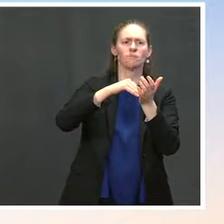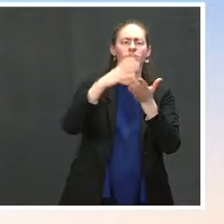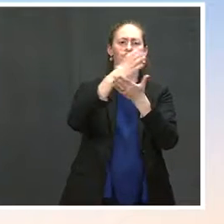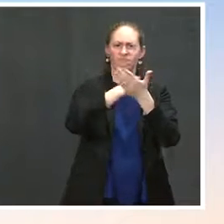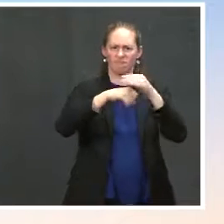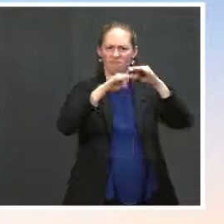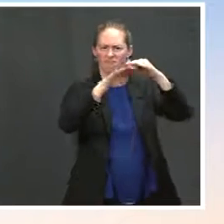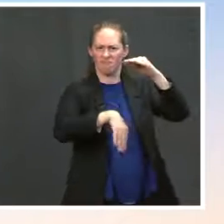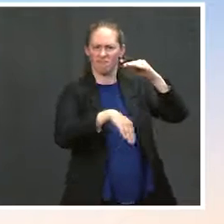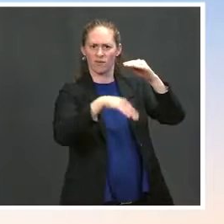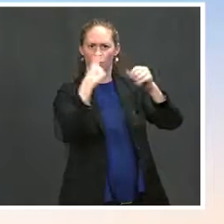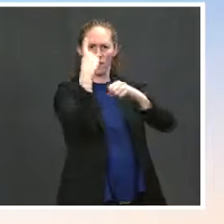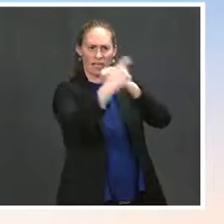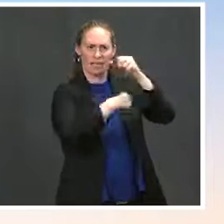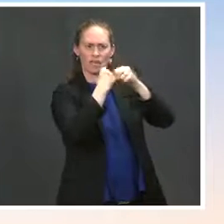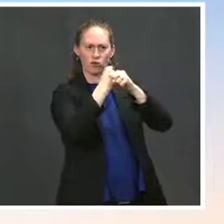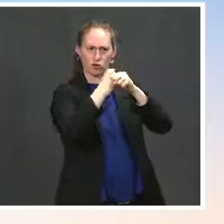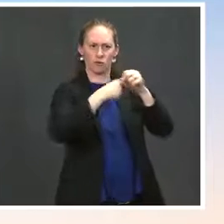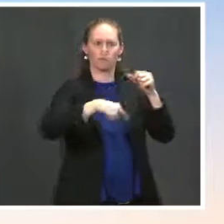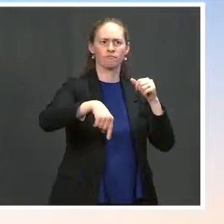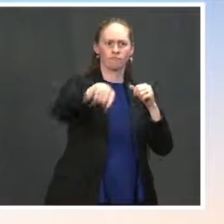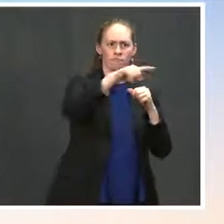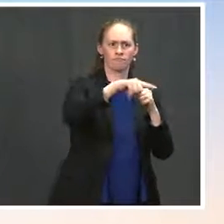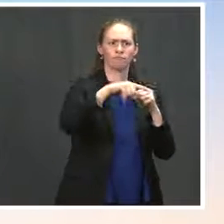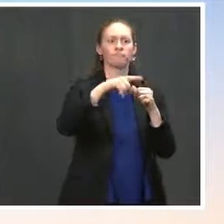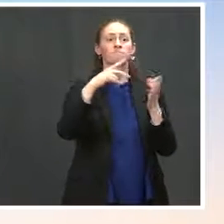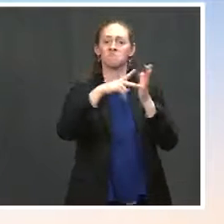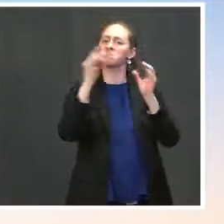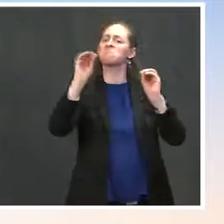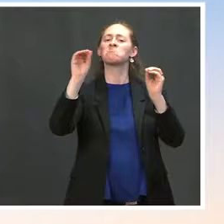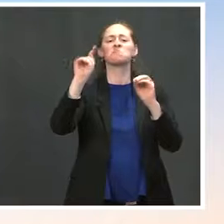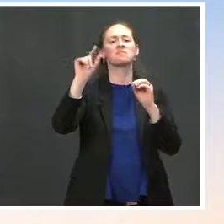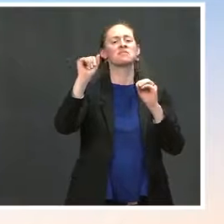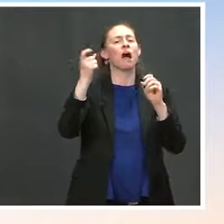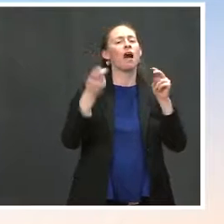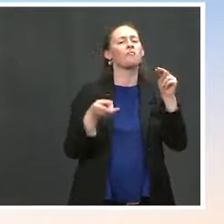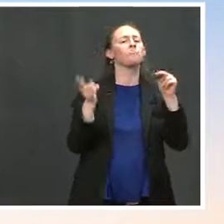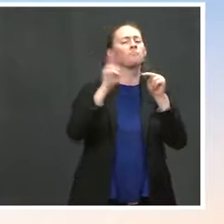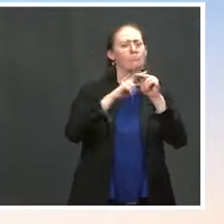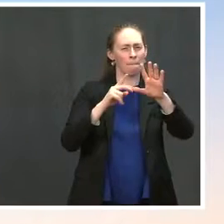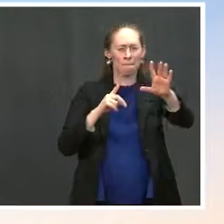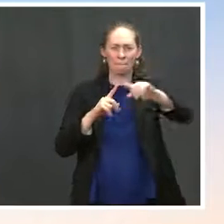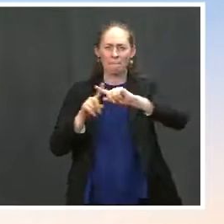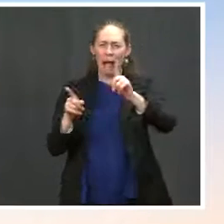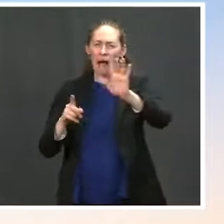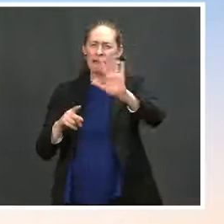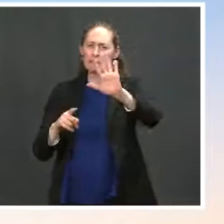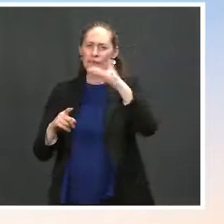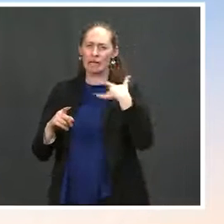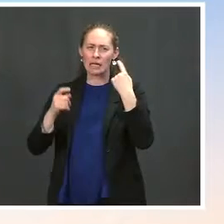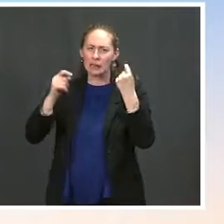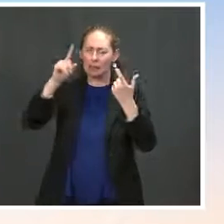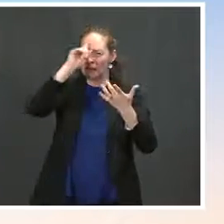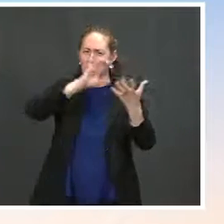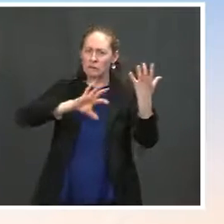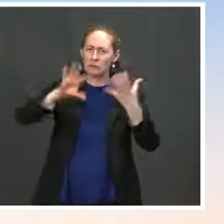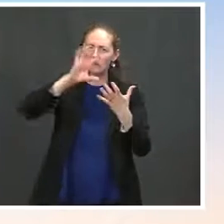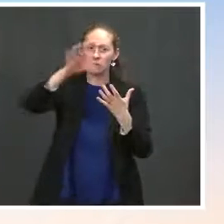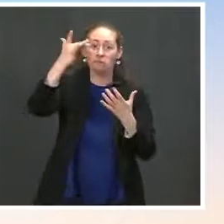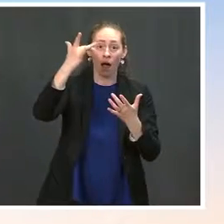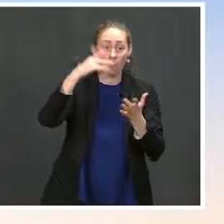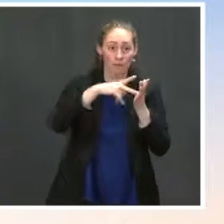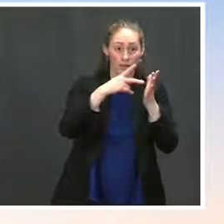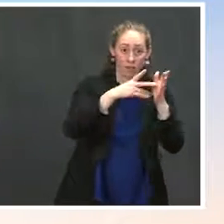for, nobody's taxes will be raised above that. But there's been some confusion or lack of clarity around whether that's individuals